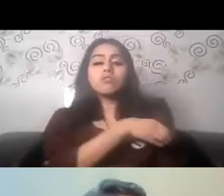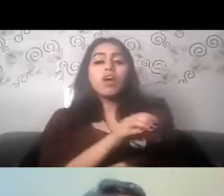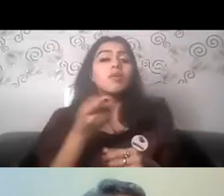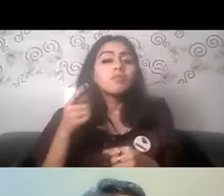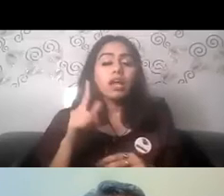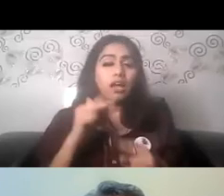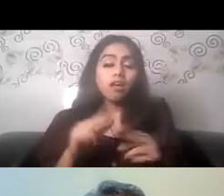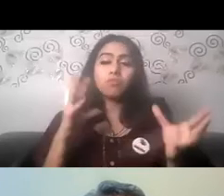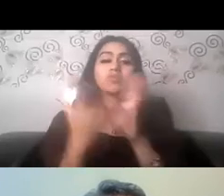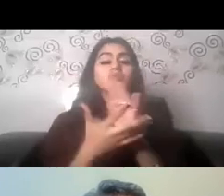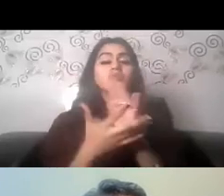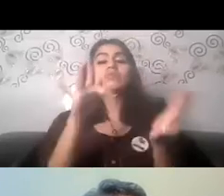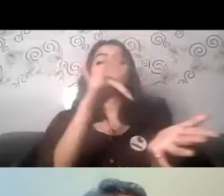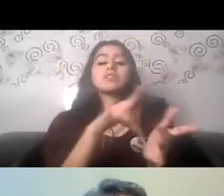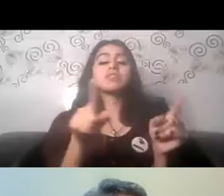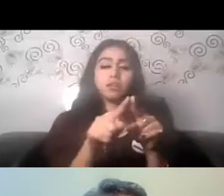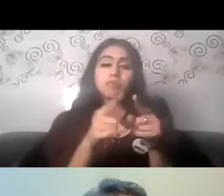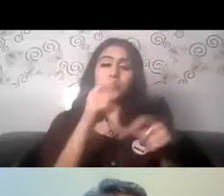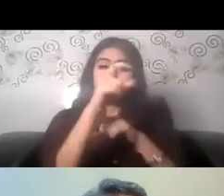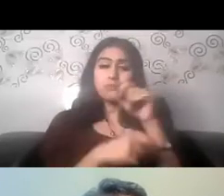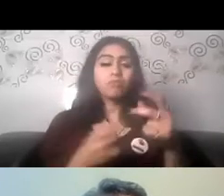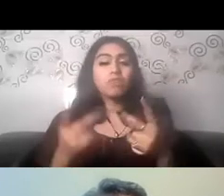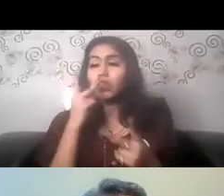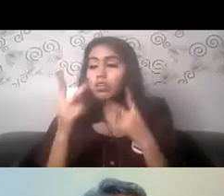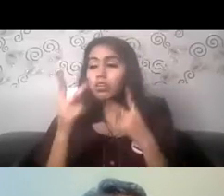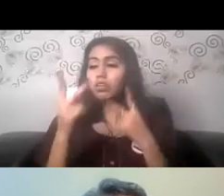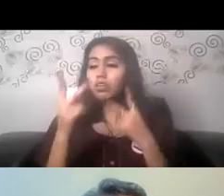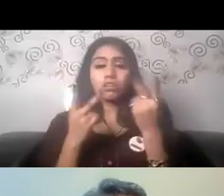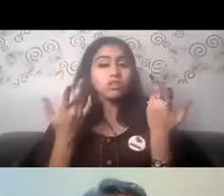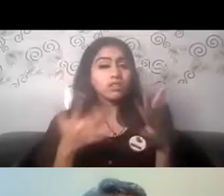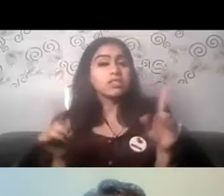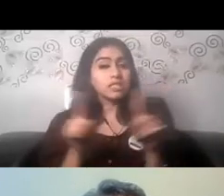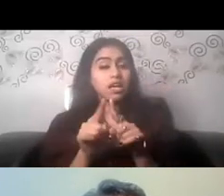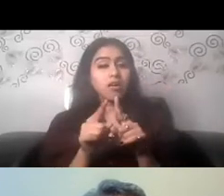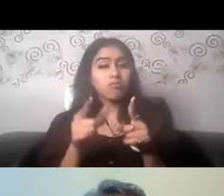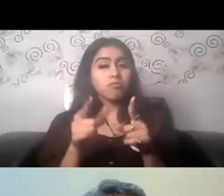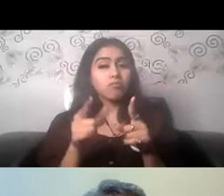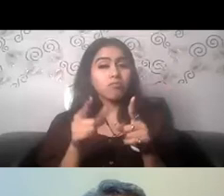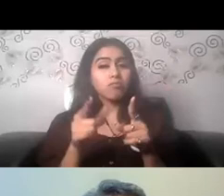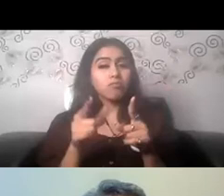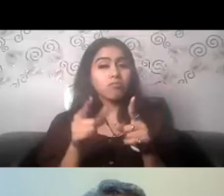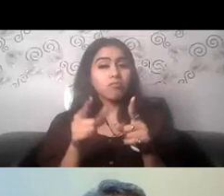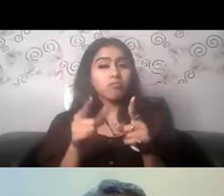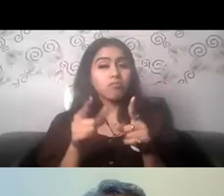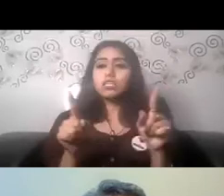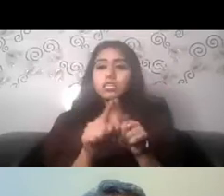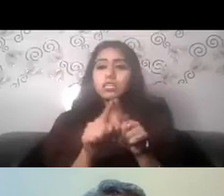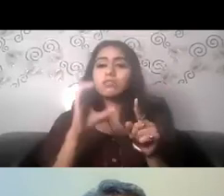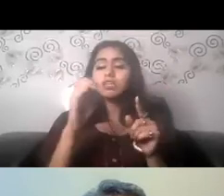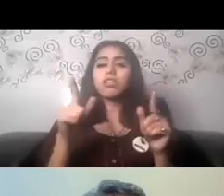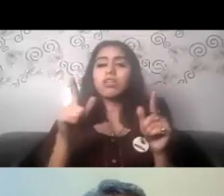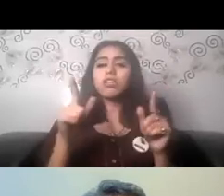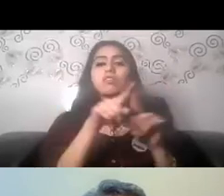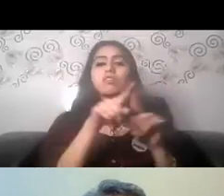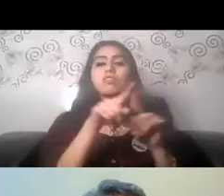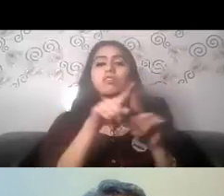the workplace or in the industry, are we seeing more people getting employed? And we have many C-level people on this forum